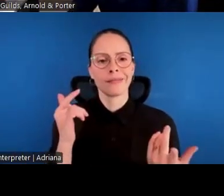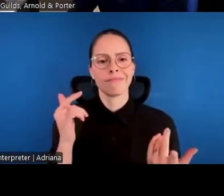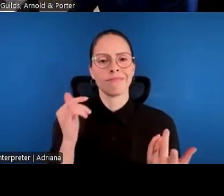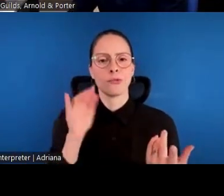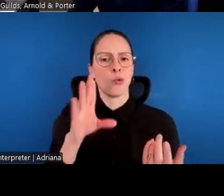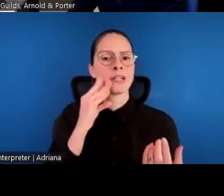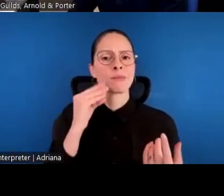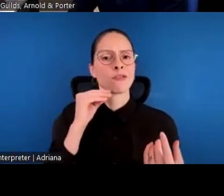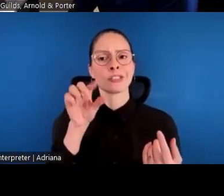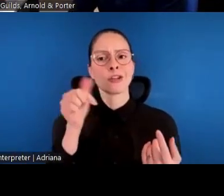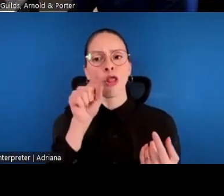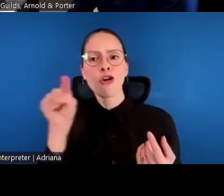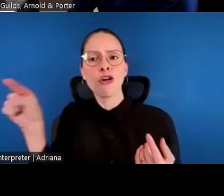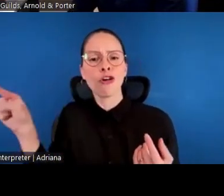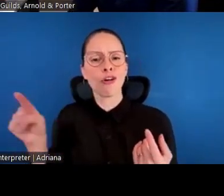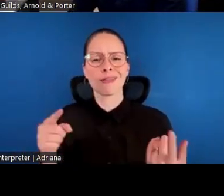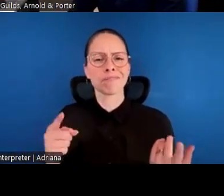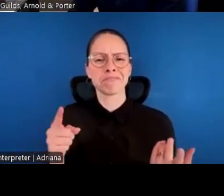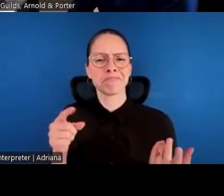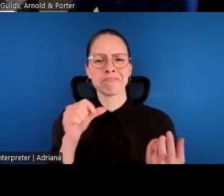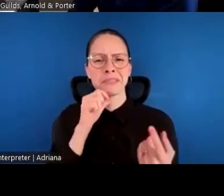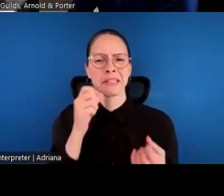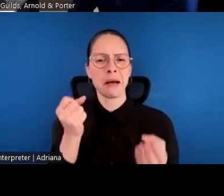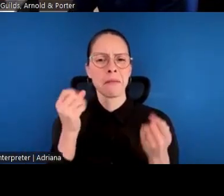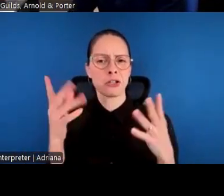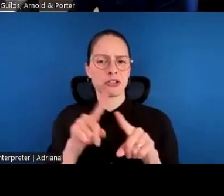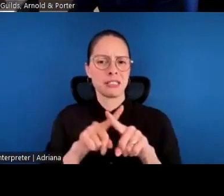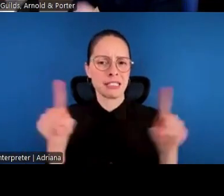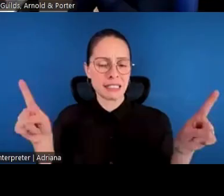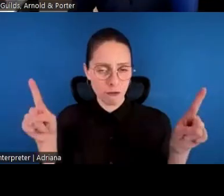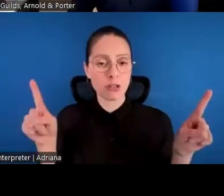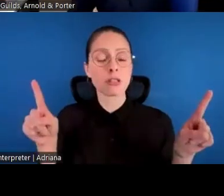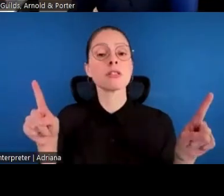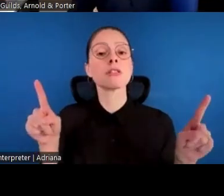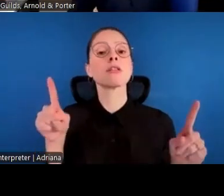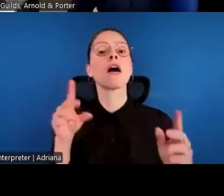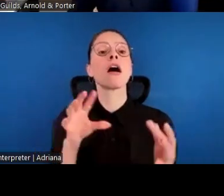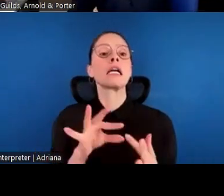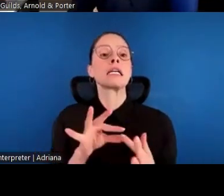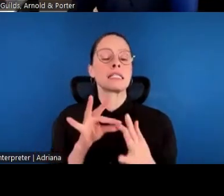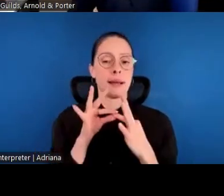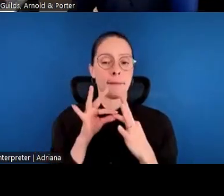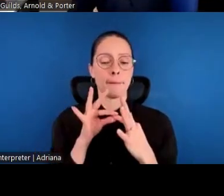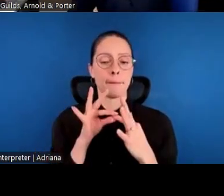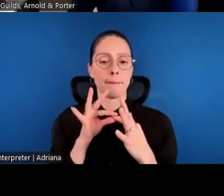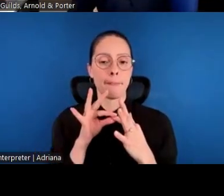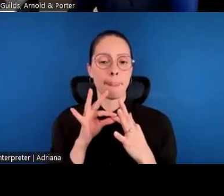There's not fundamentally much in the way of a difference other than the